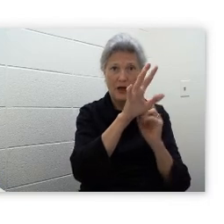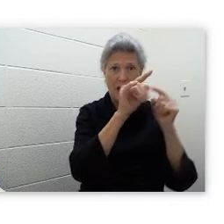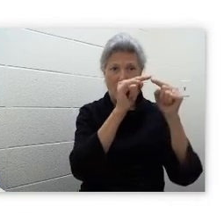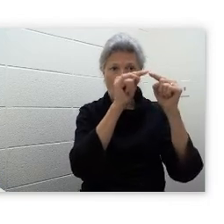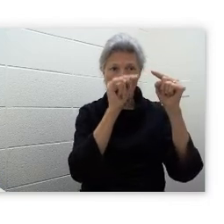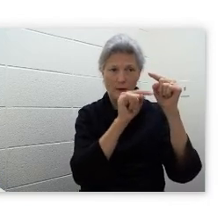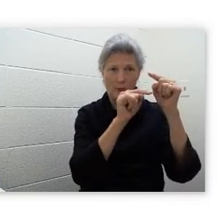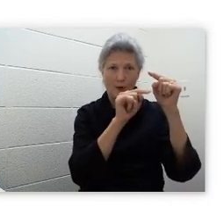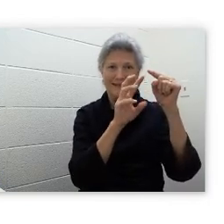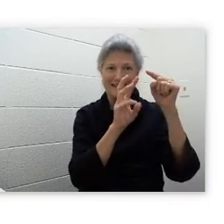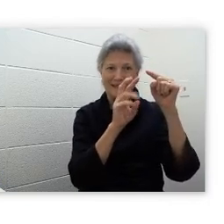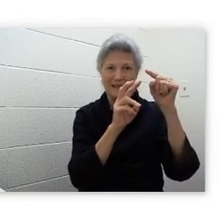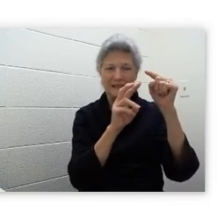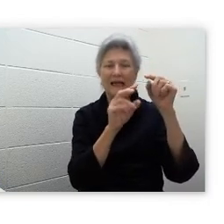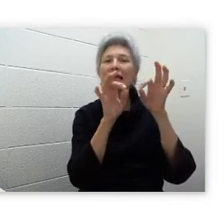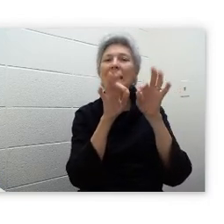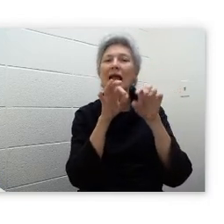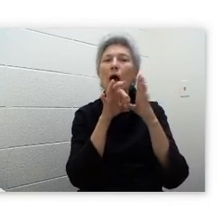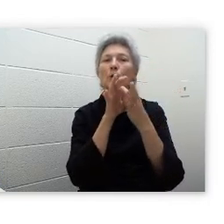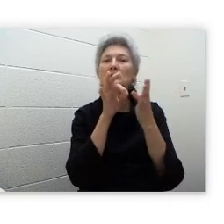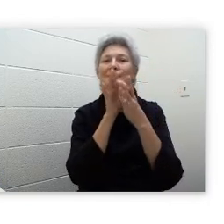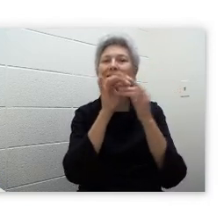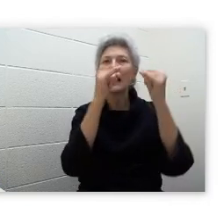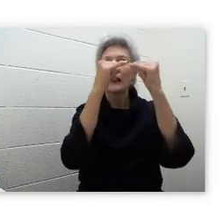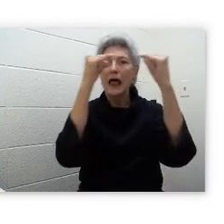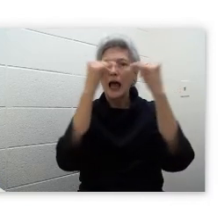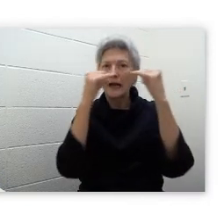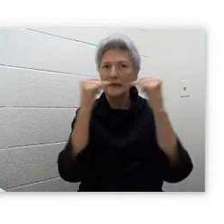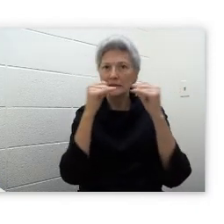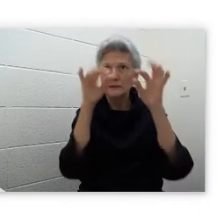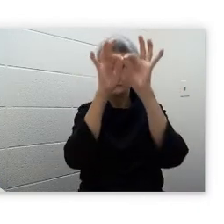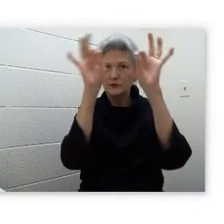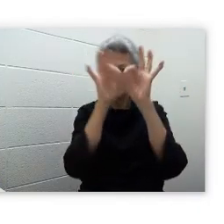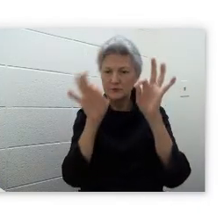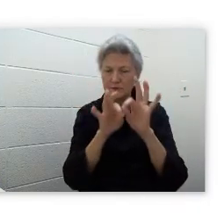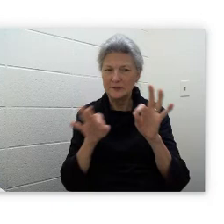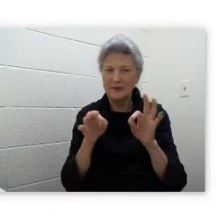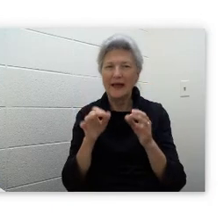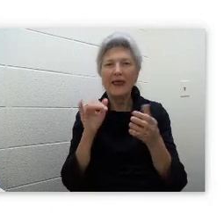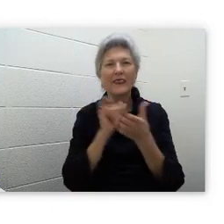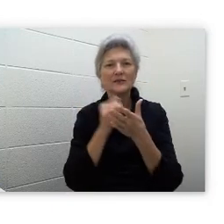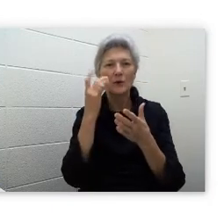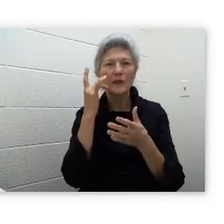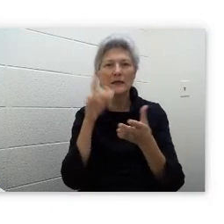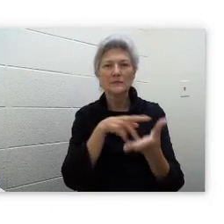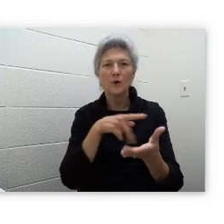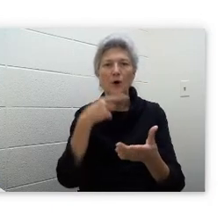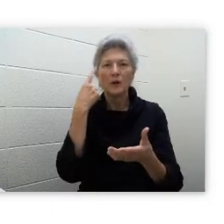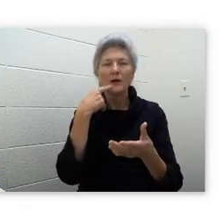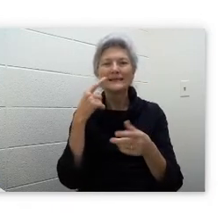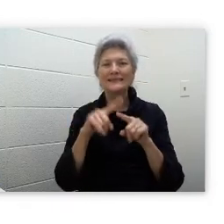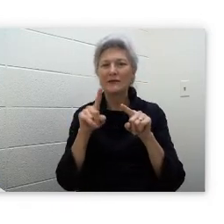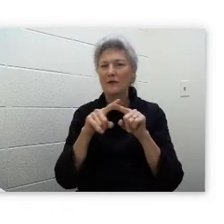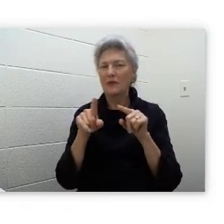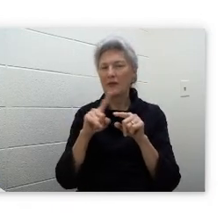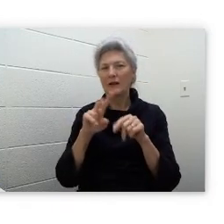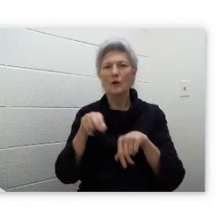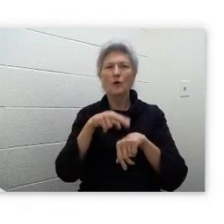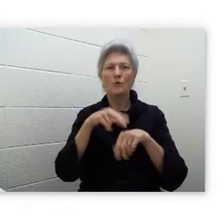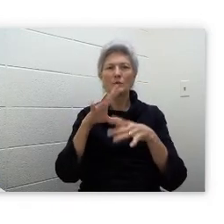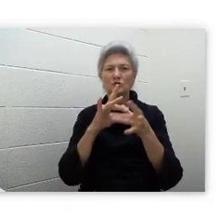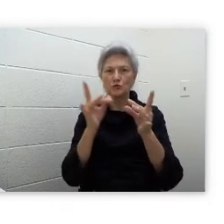one more down, and that is line 6. So that's why this poem looks a little different than our typical text that we've read so